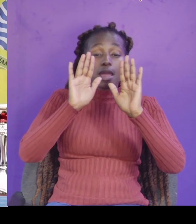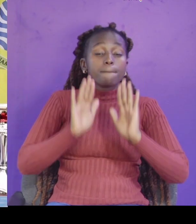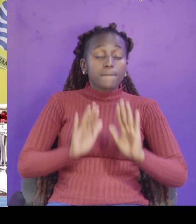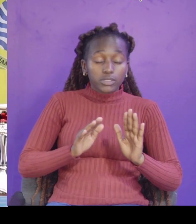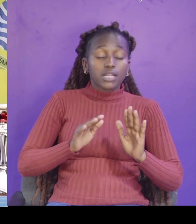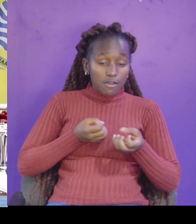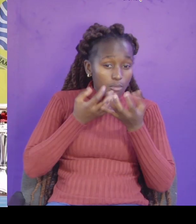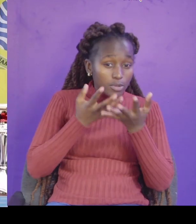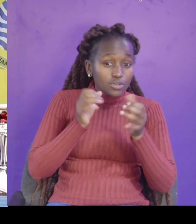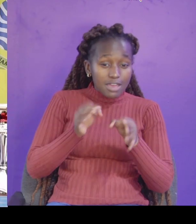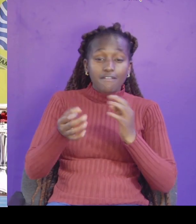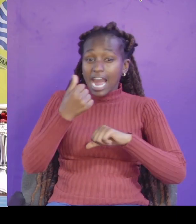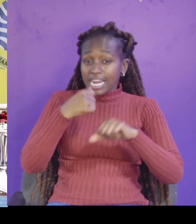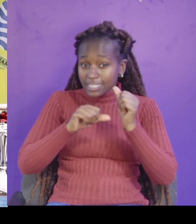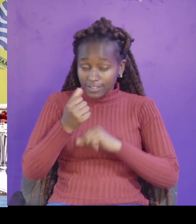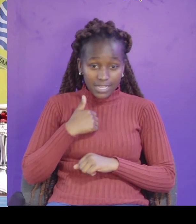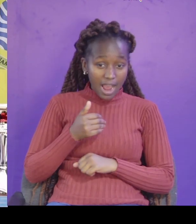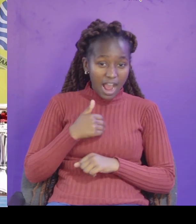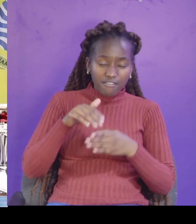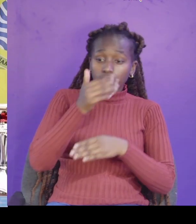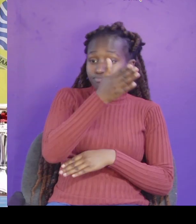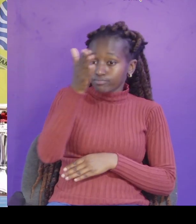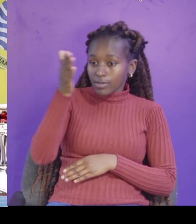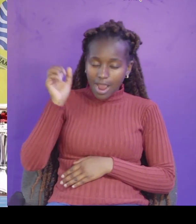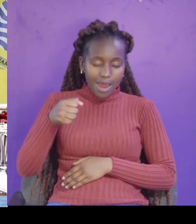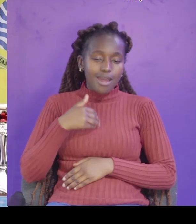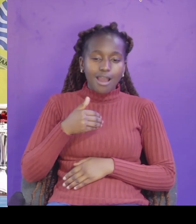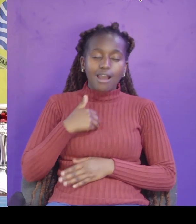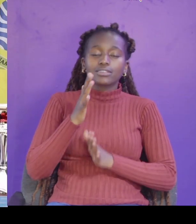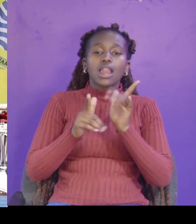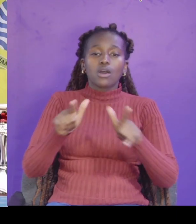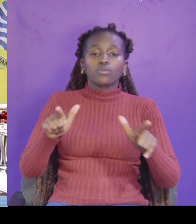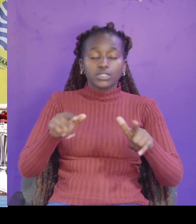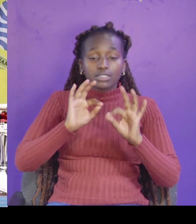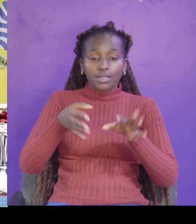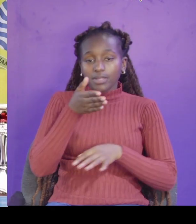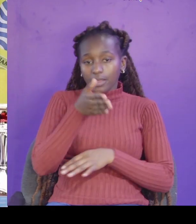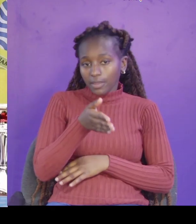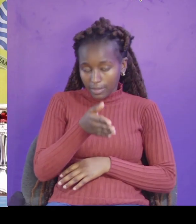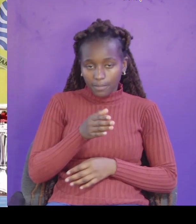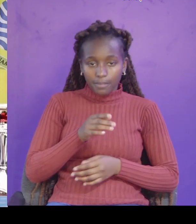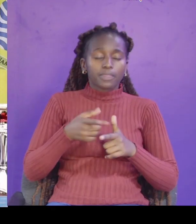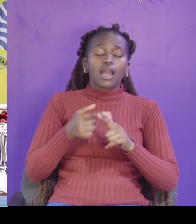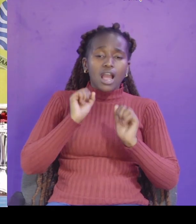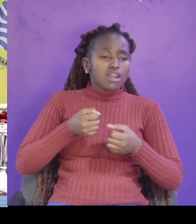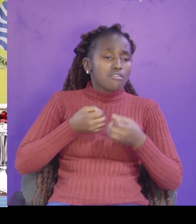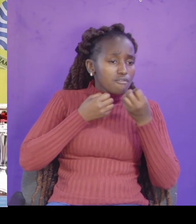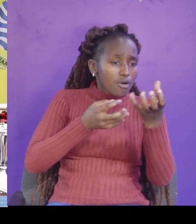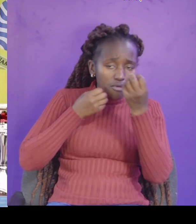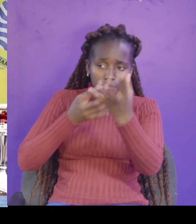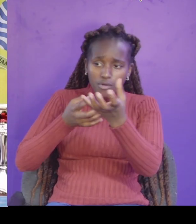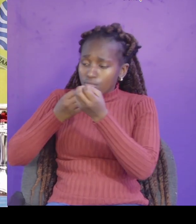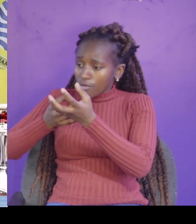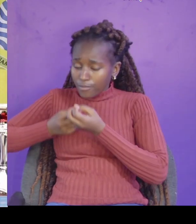there, it's important that we have a sign interpreter language to be relaying this information to